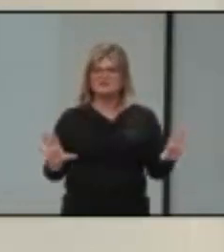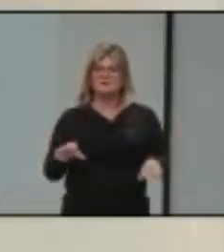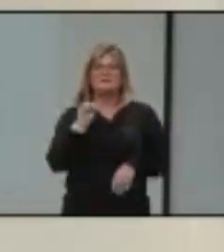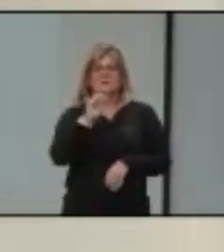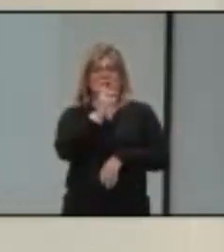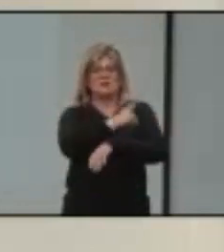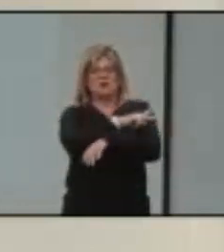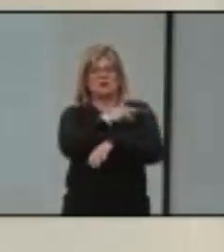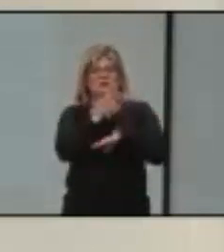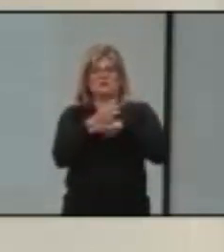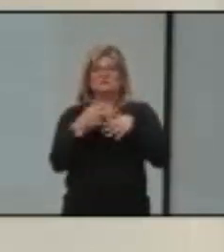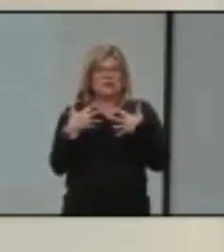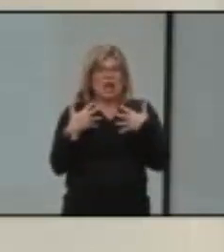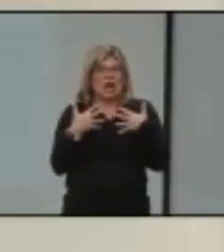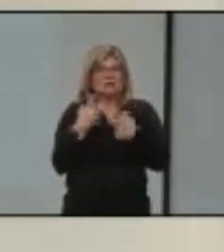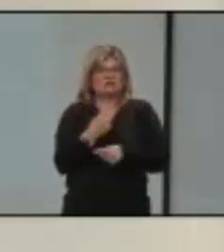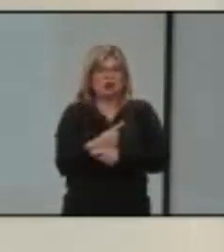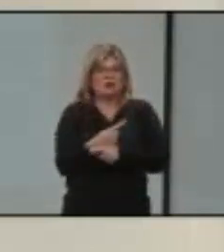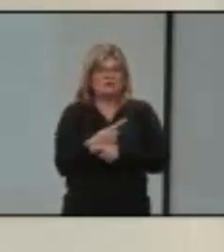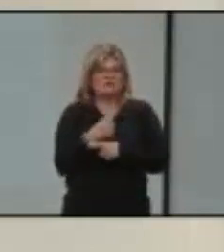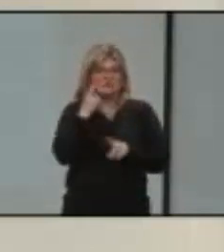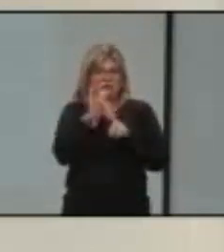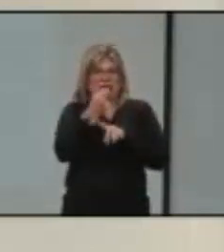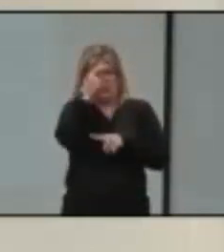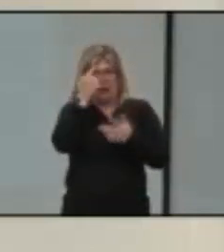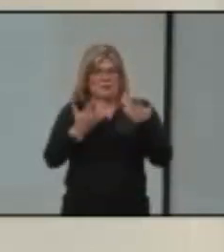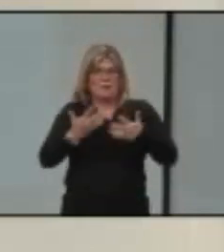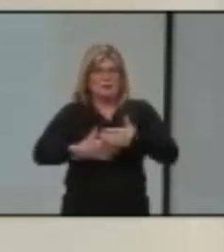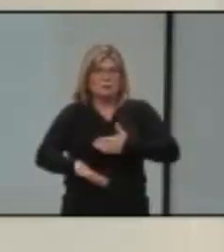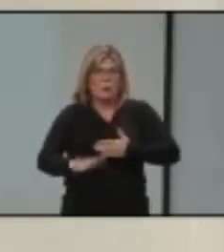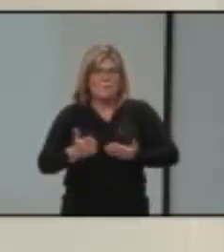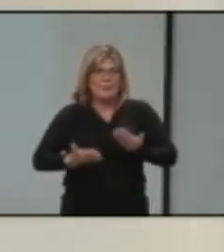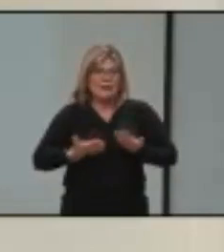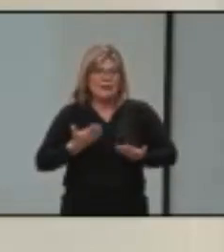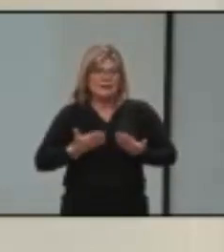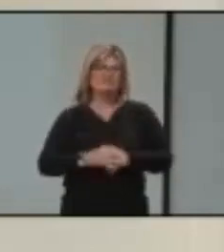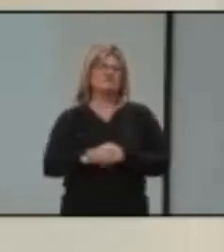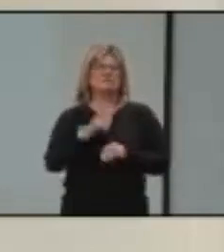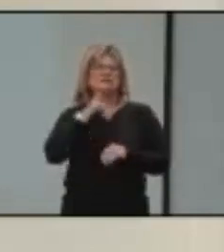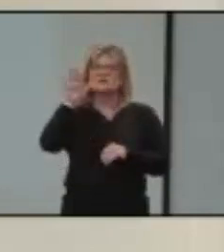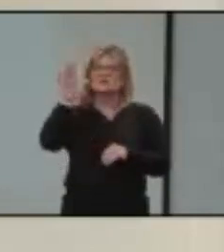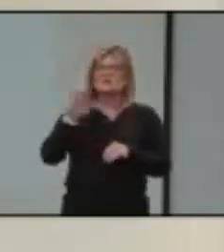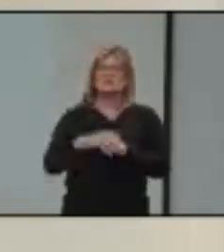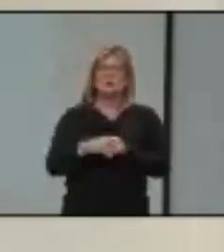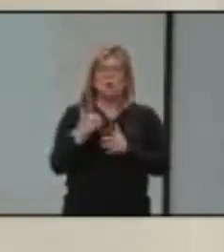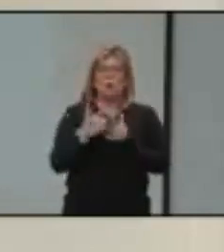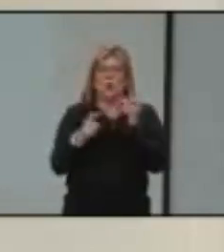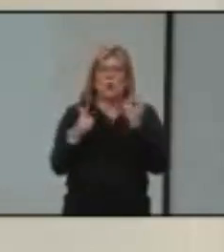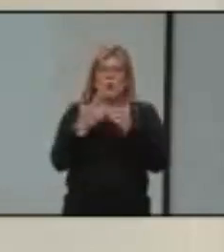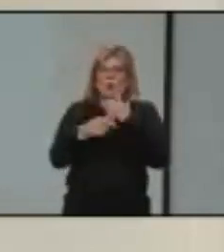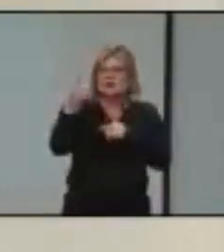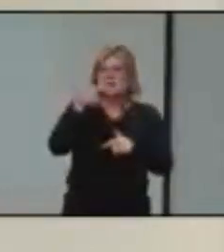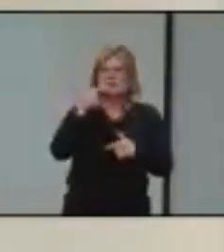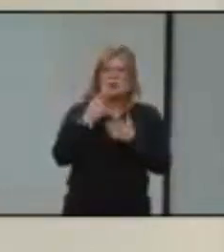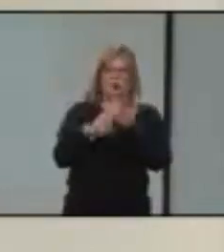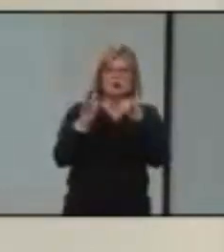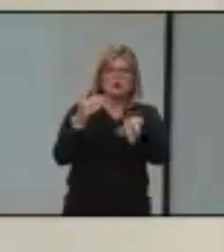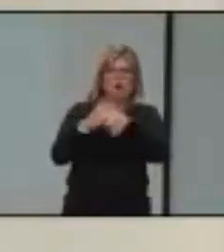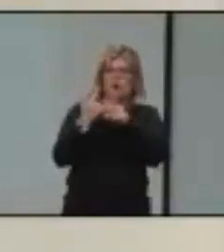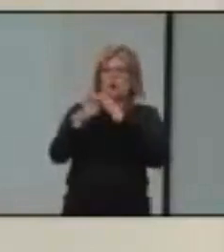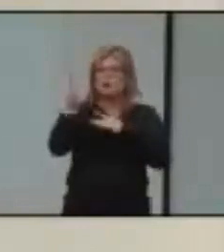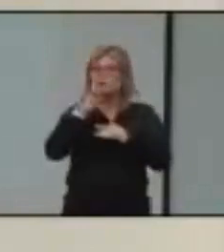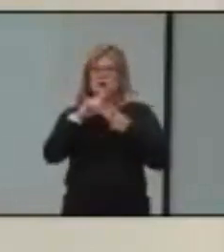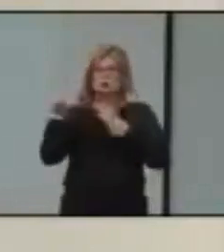So the patient, scared, right, thinking that she's about to deliver, says, what is he saying? What are you